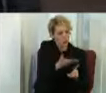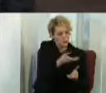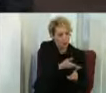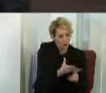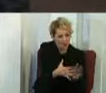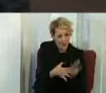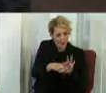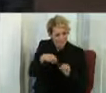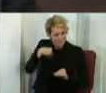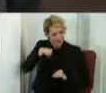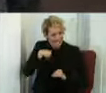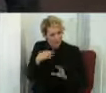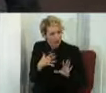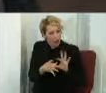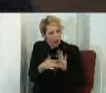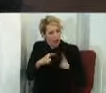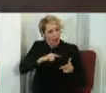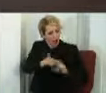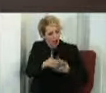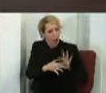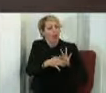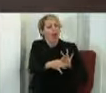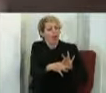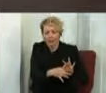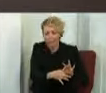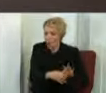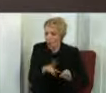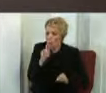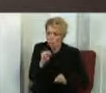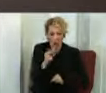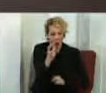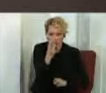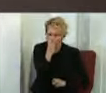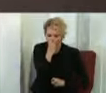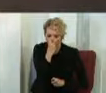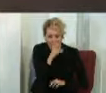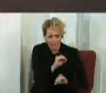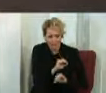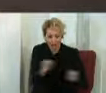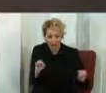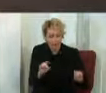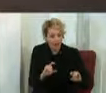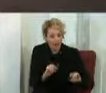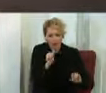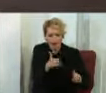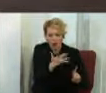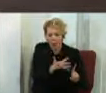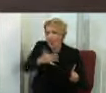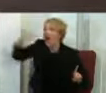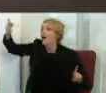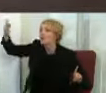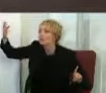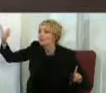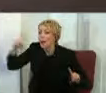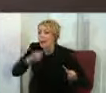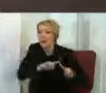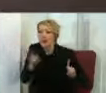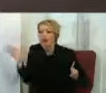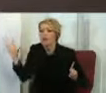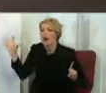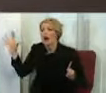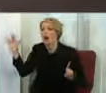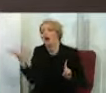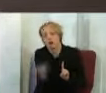me. That you will be assured without a shadow of a doubt that not only have I not left you, but I have embodied